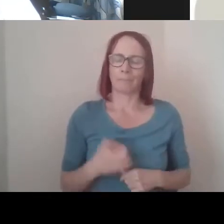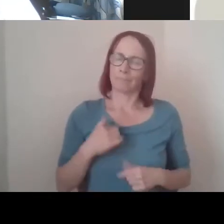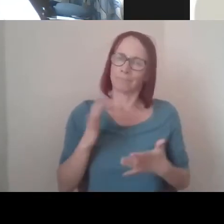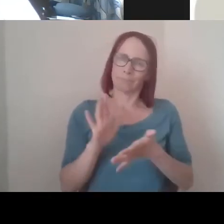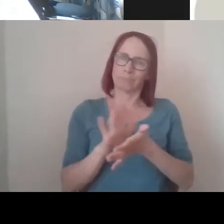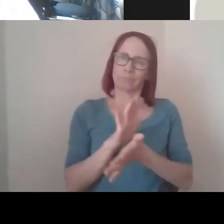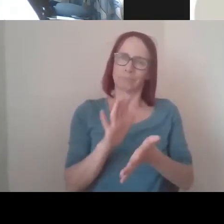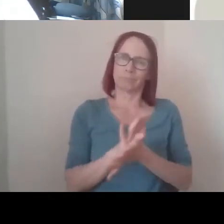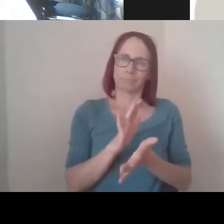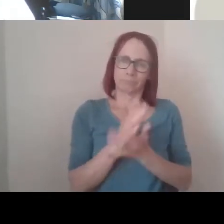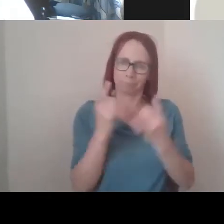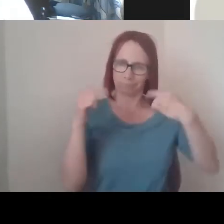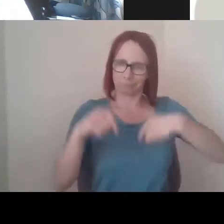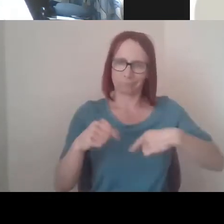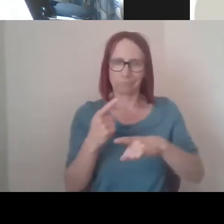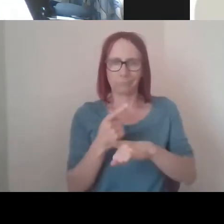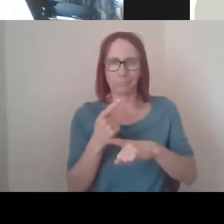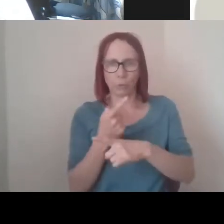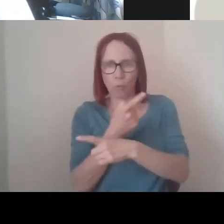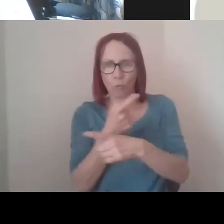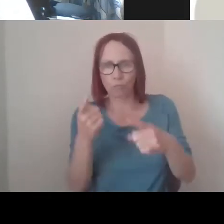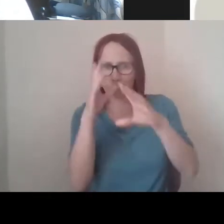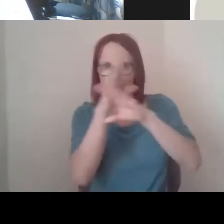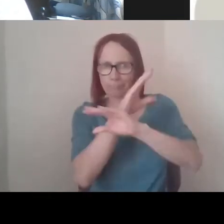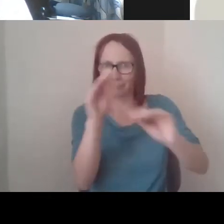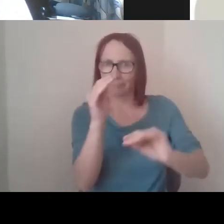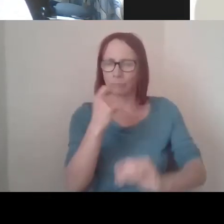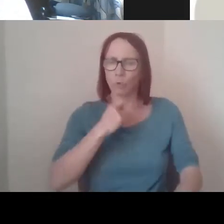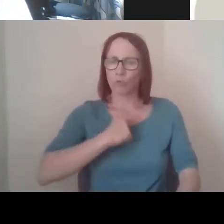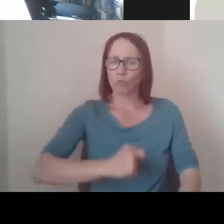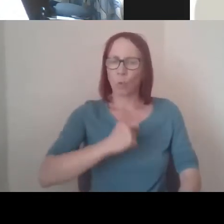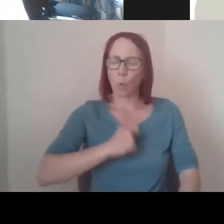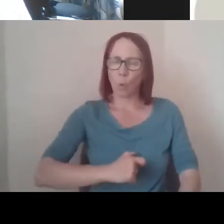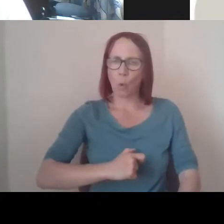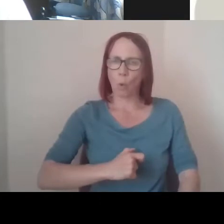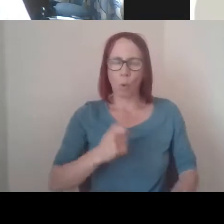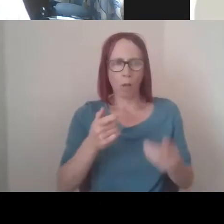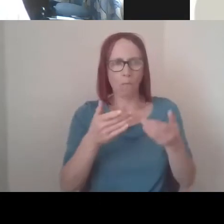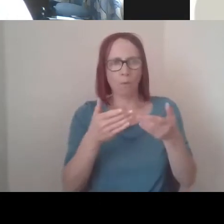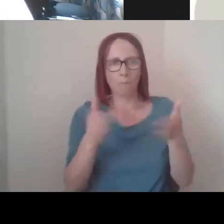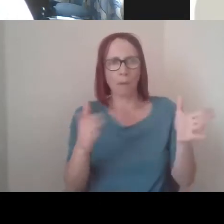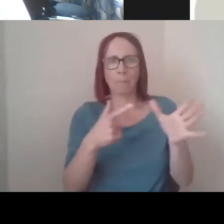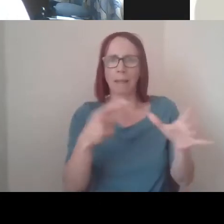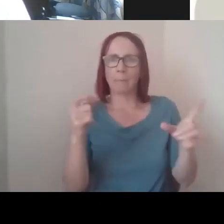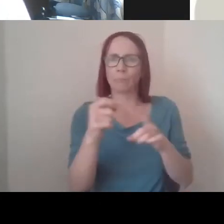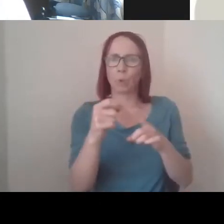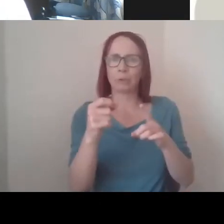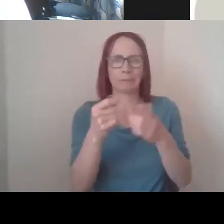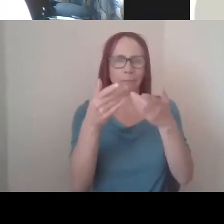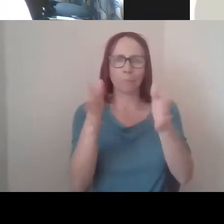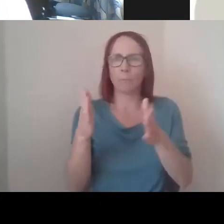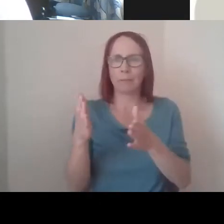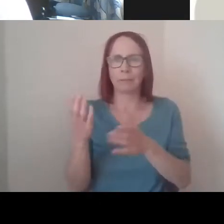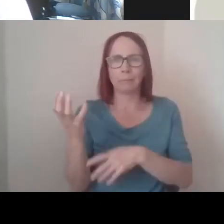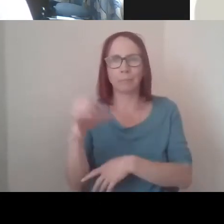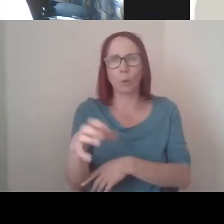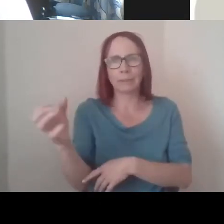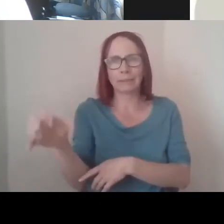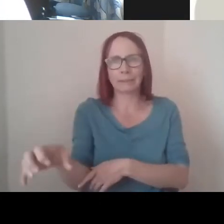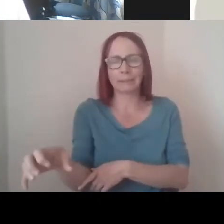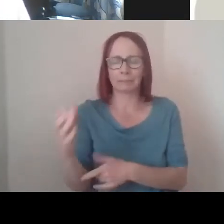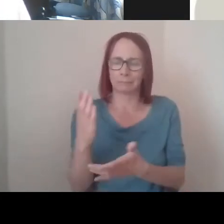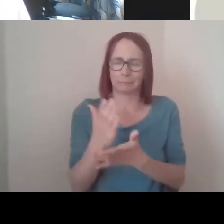speaking to you all today about the role of public appointees and public bodies, because I think it is